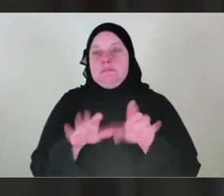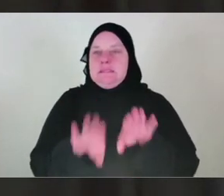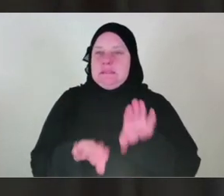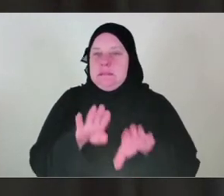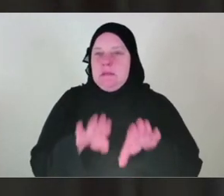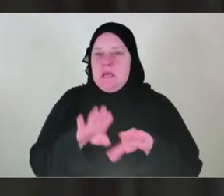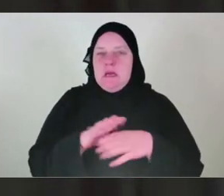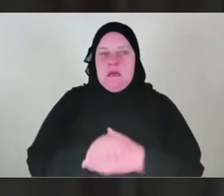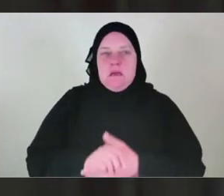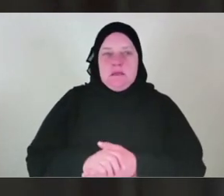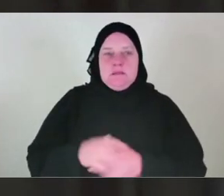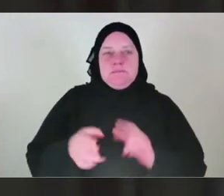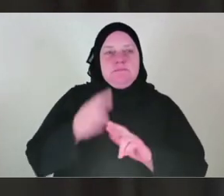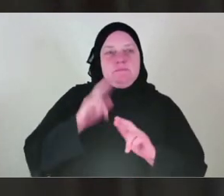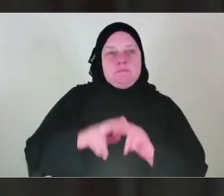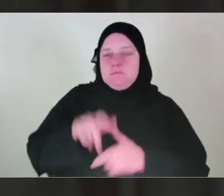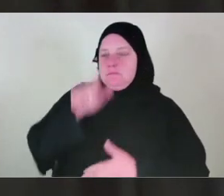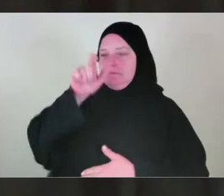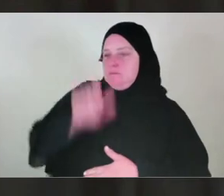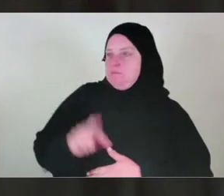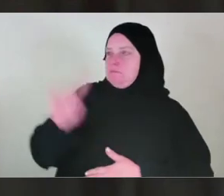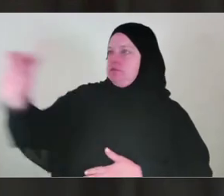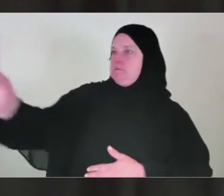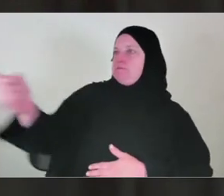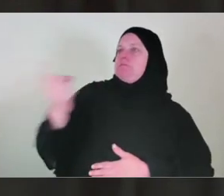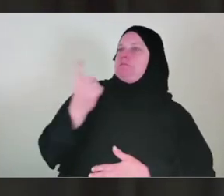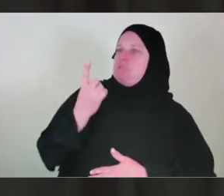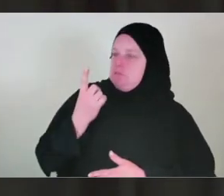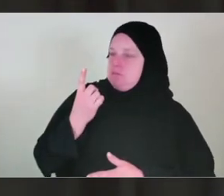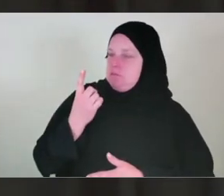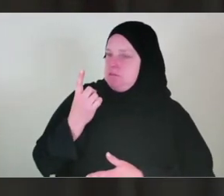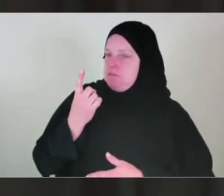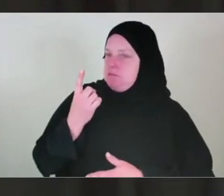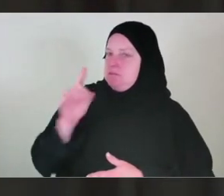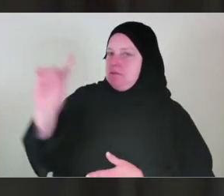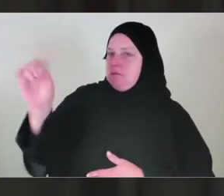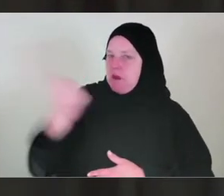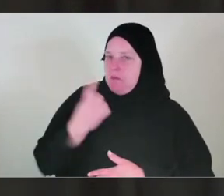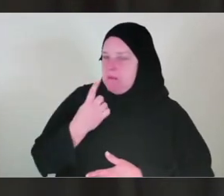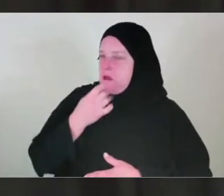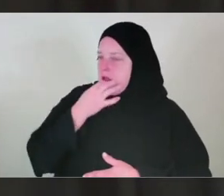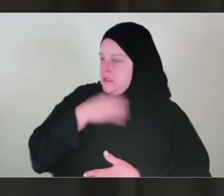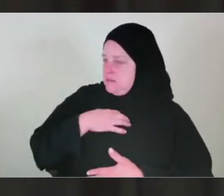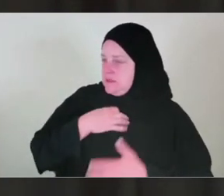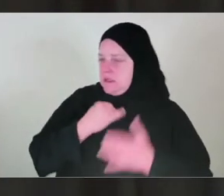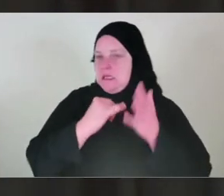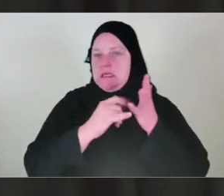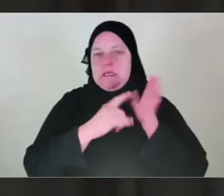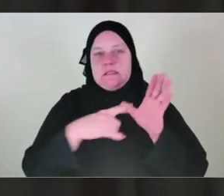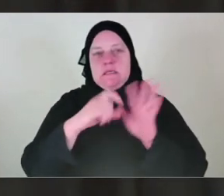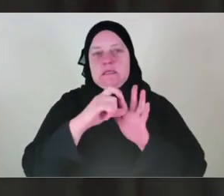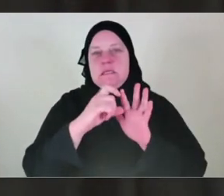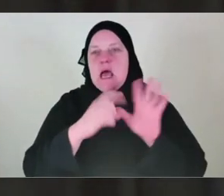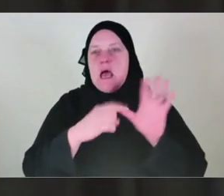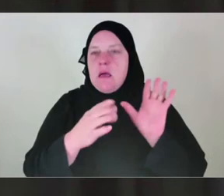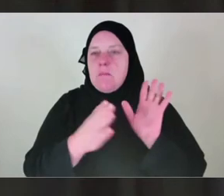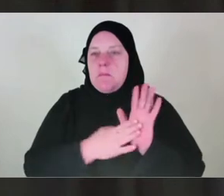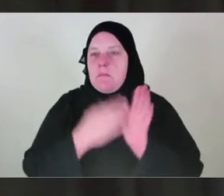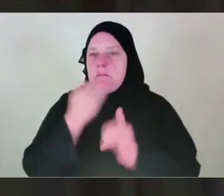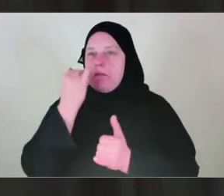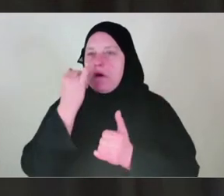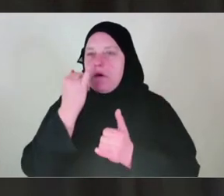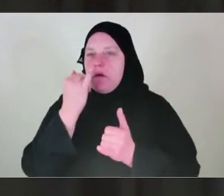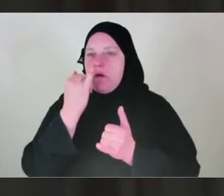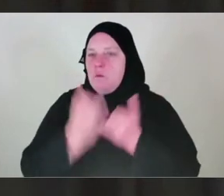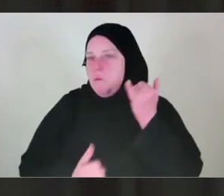is Saddam the worst tyrant? I said, yes, he's the most brutal. But he's not worse than those that supported